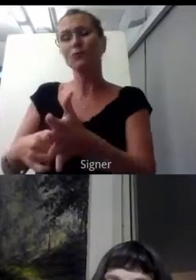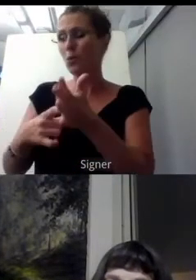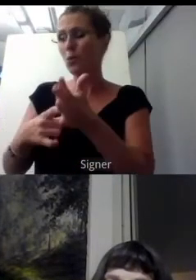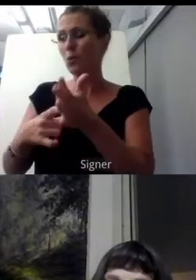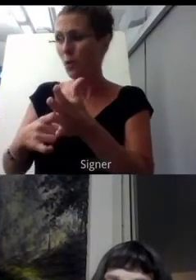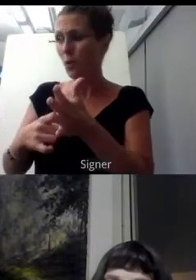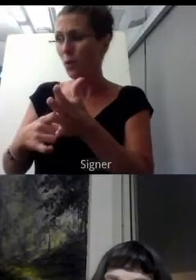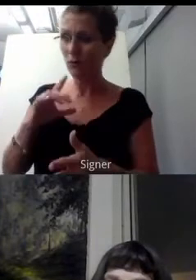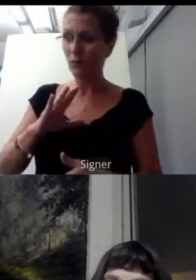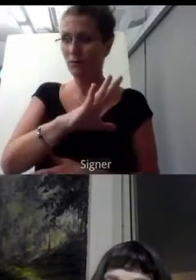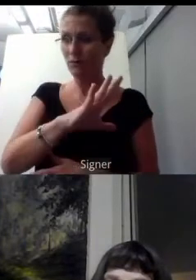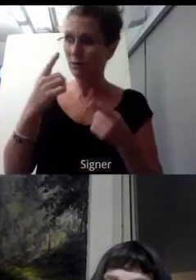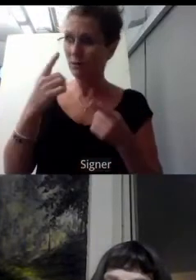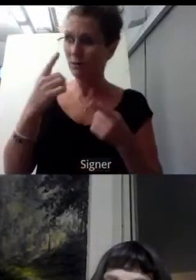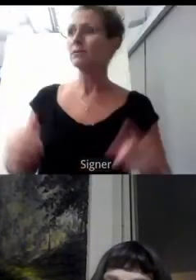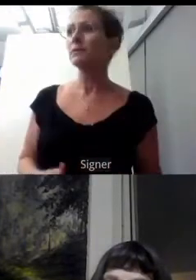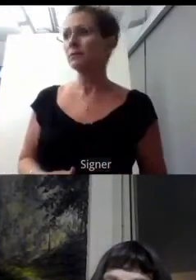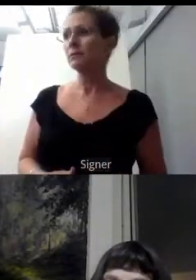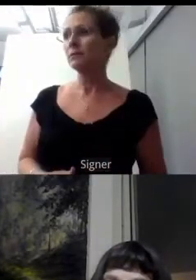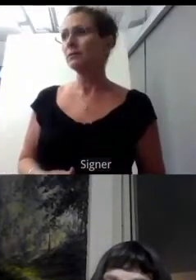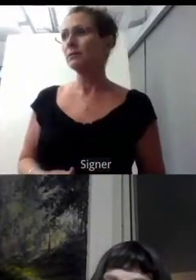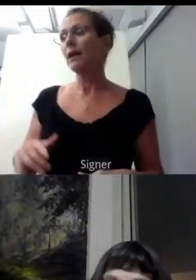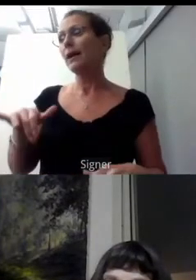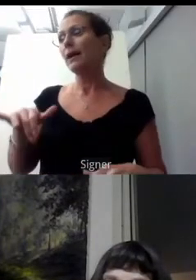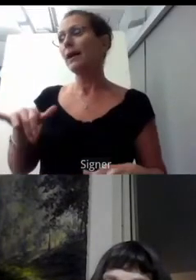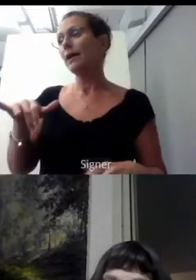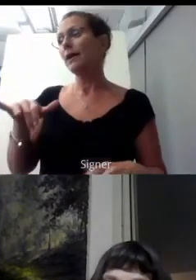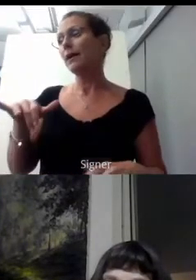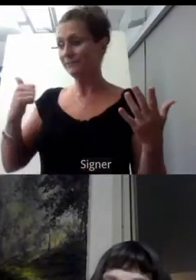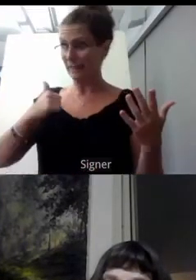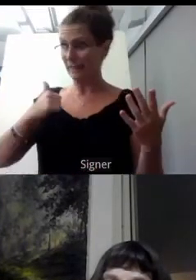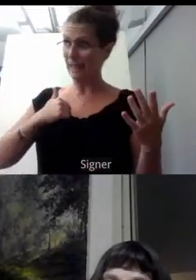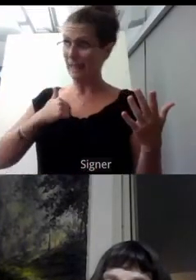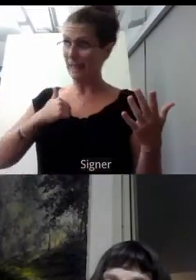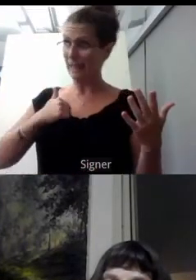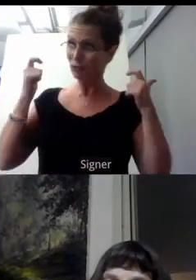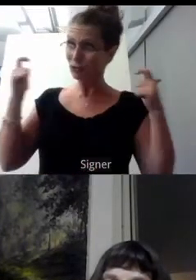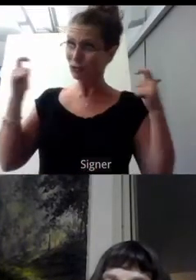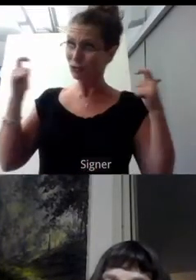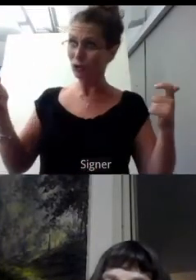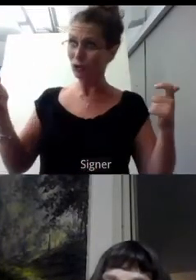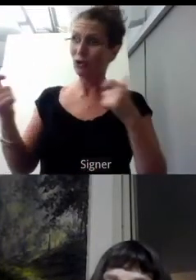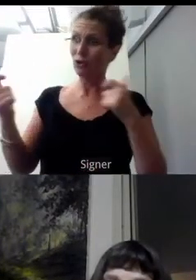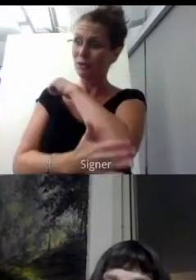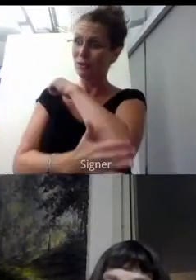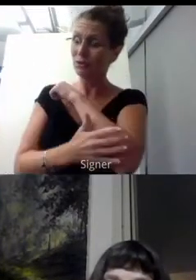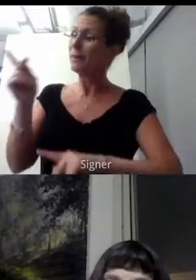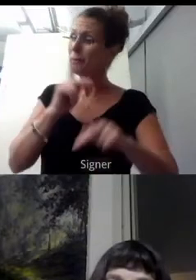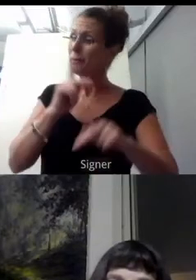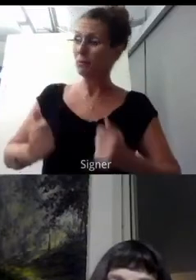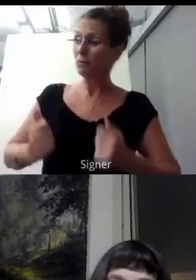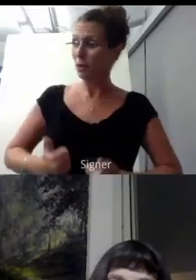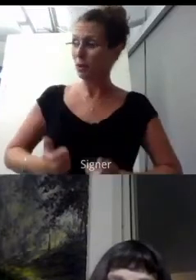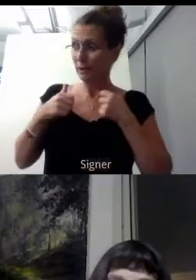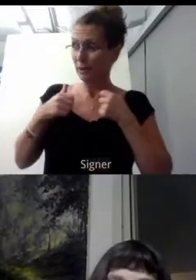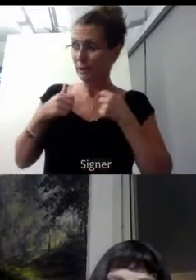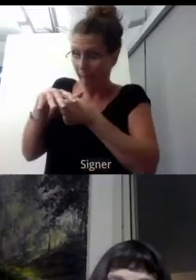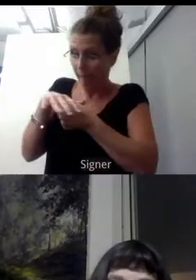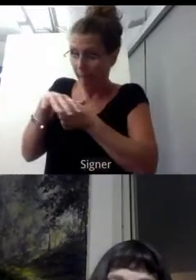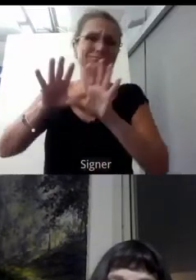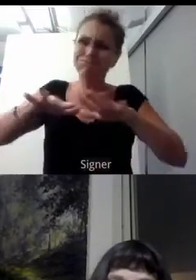a country as big as Canada, with a population spread out over so much land and over 7 time